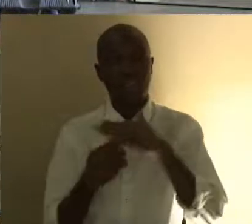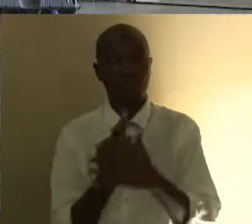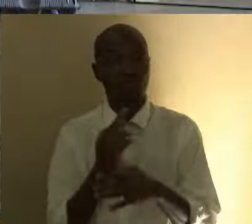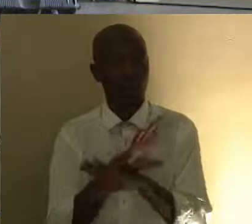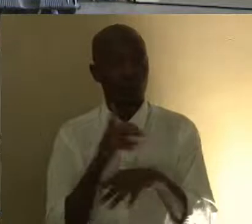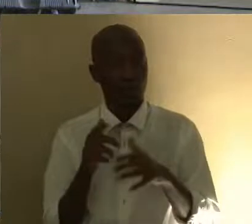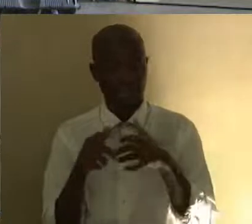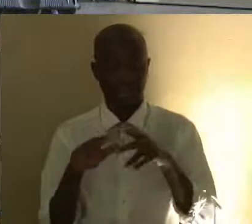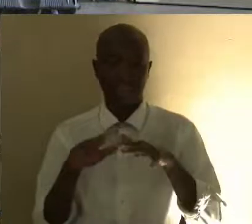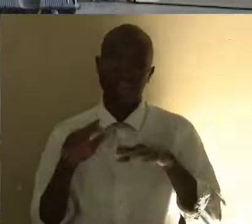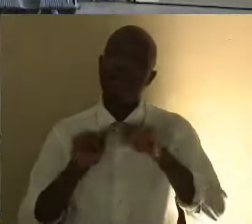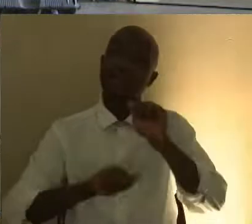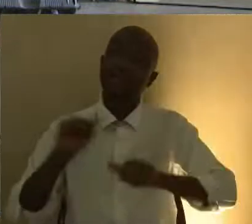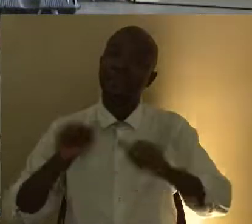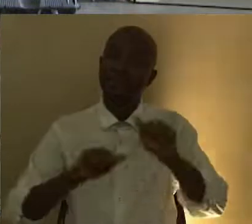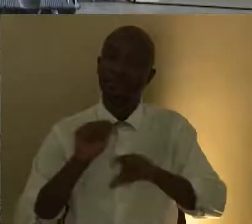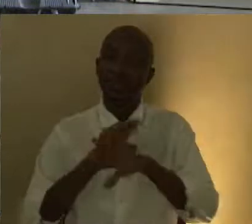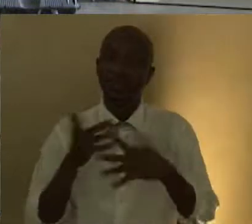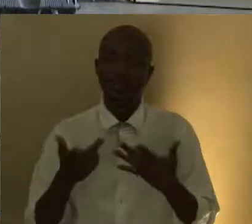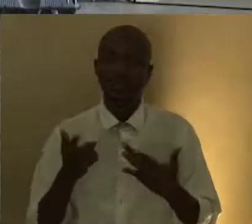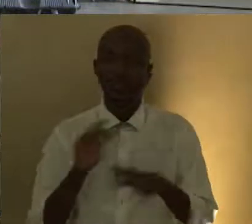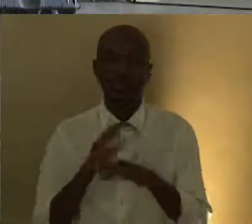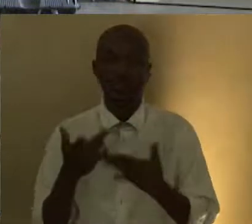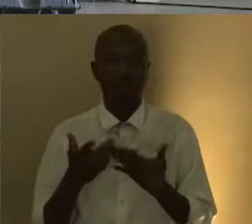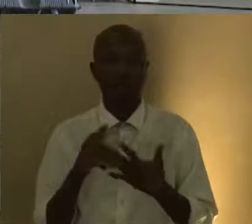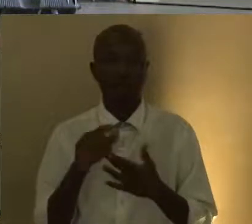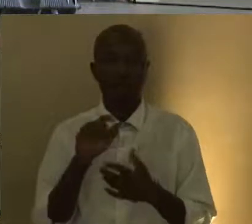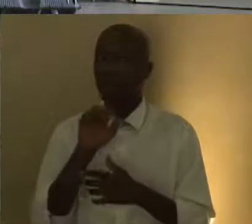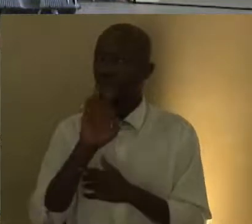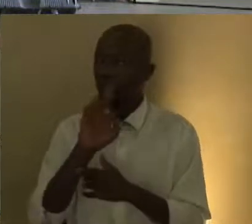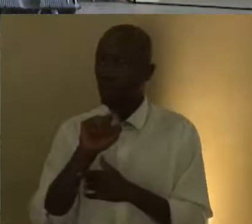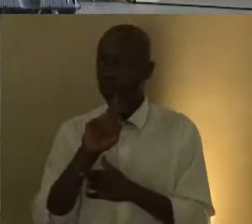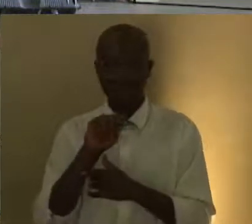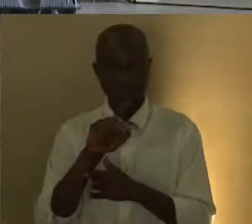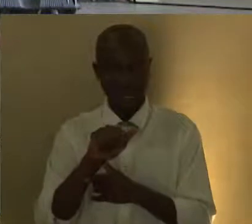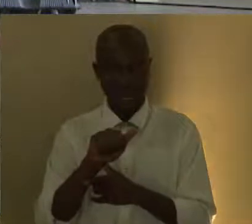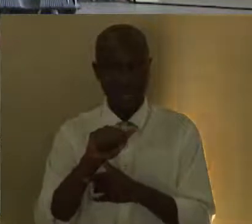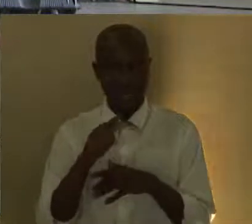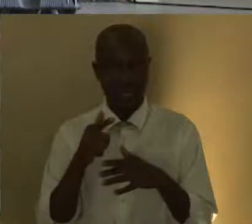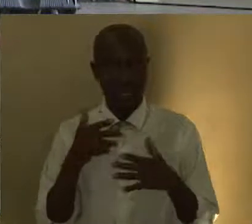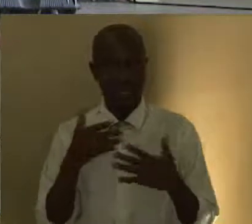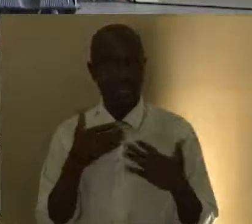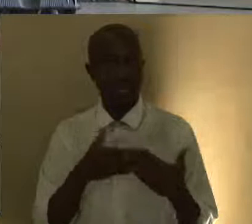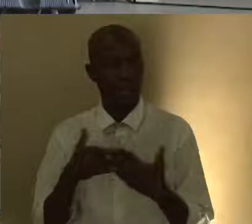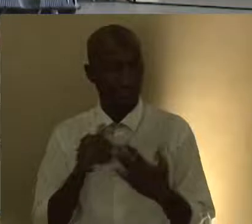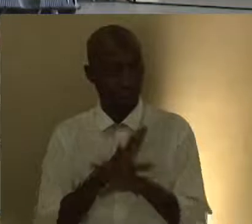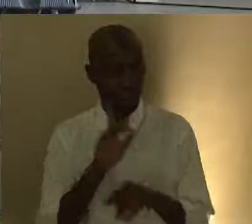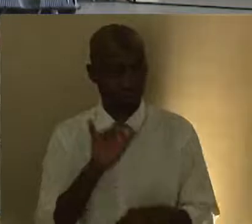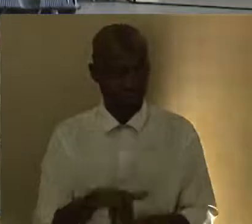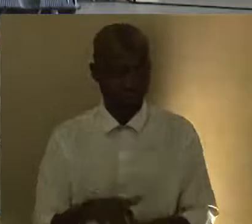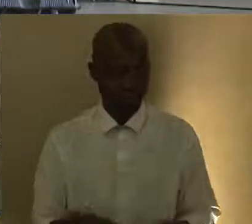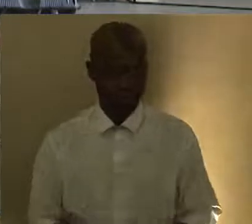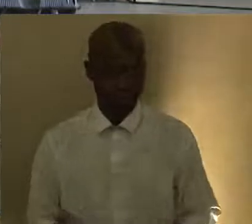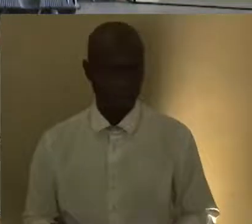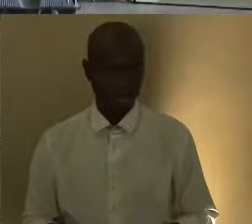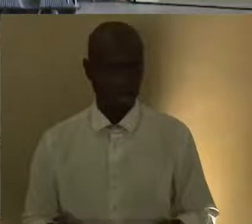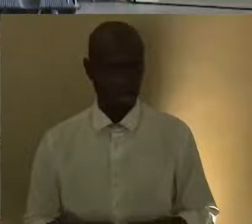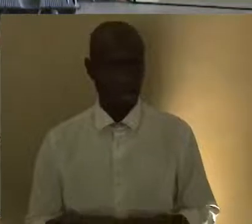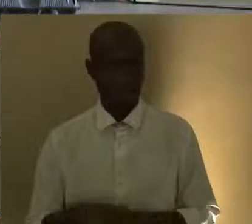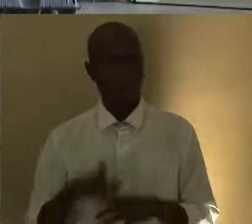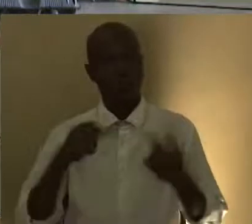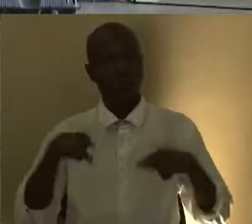of the processes of foster care applications and placements here in Gauteng. We are